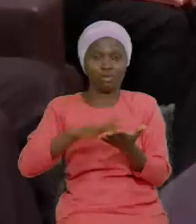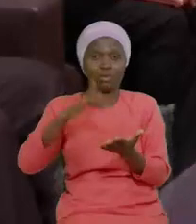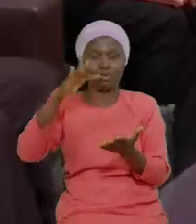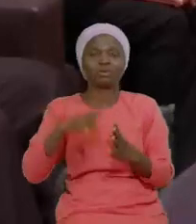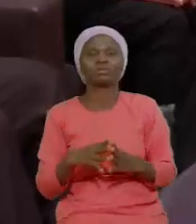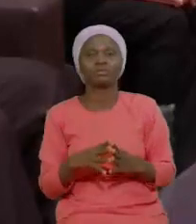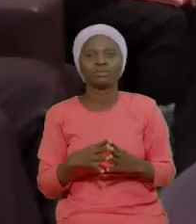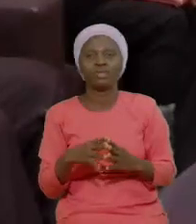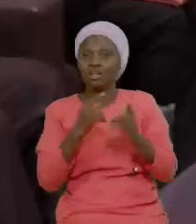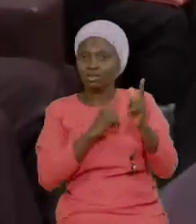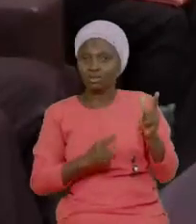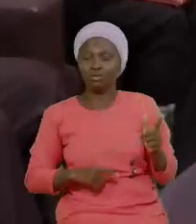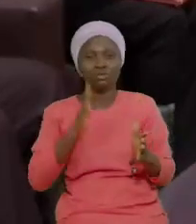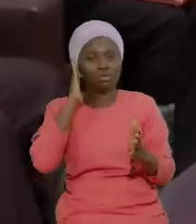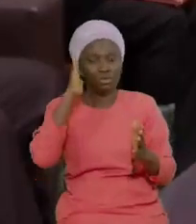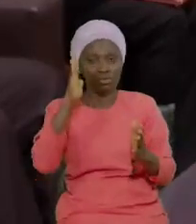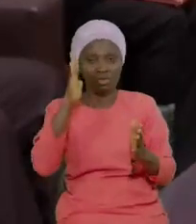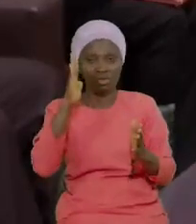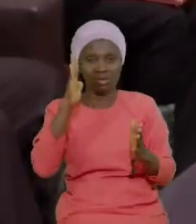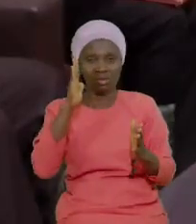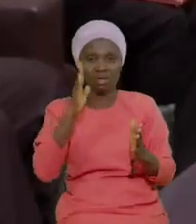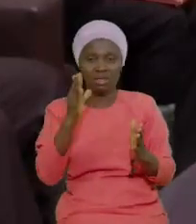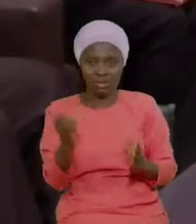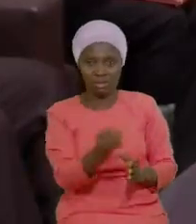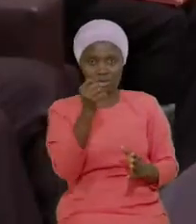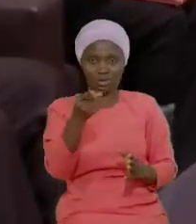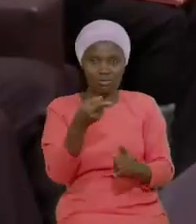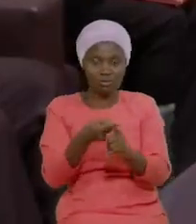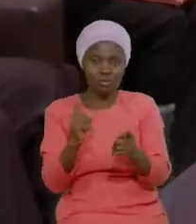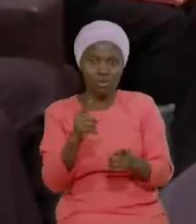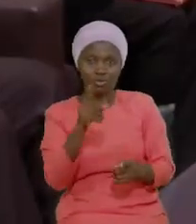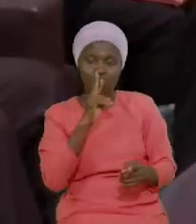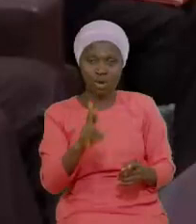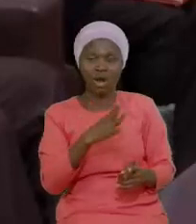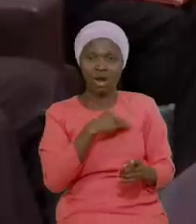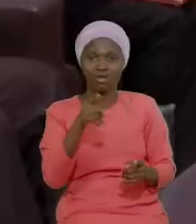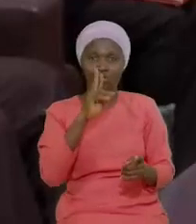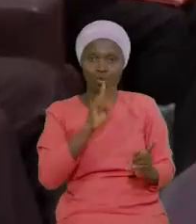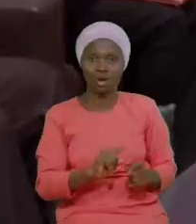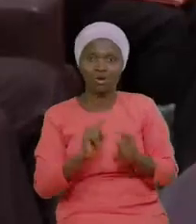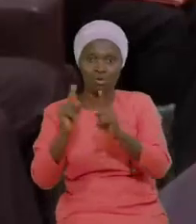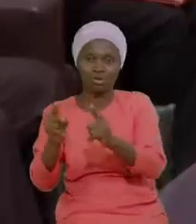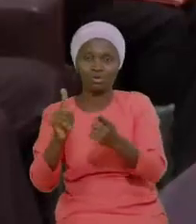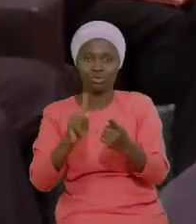The Lord will take you from where you are. You are going on to glory.